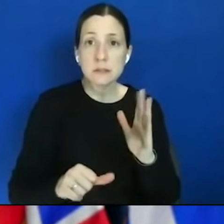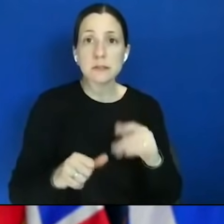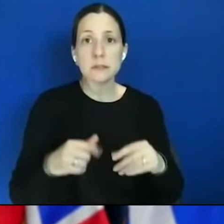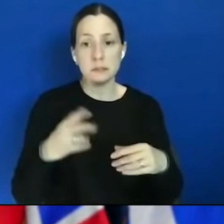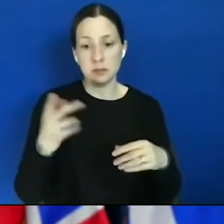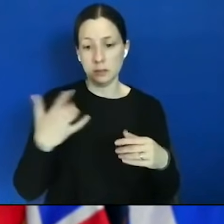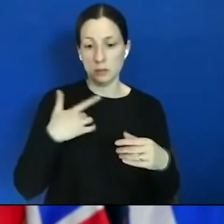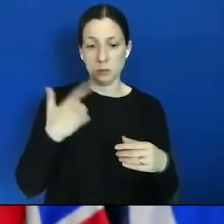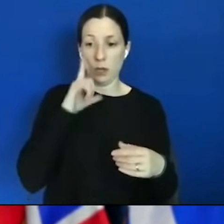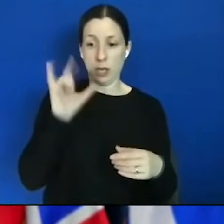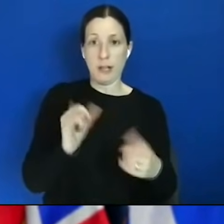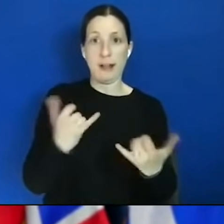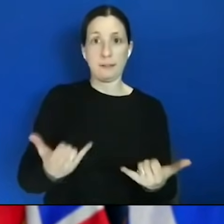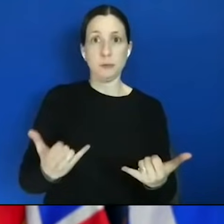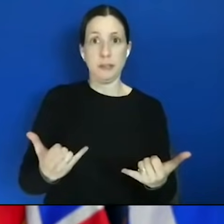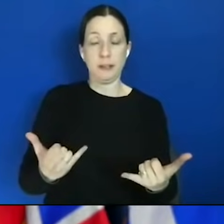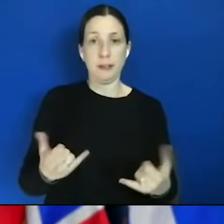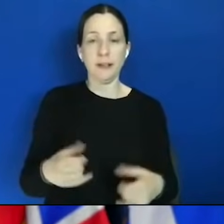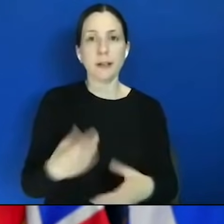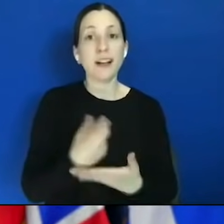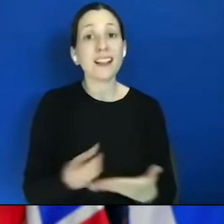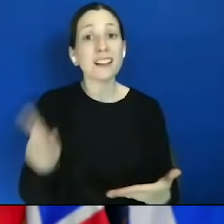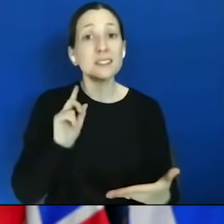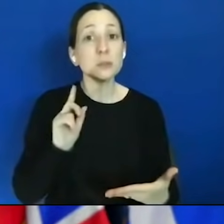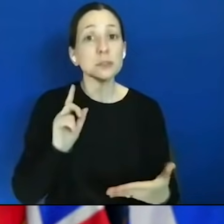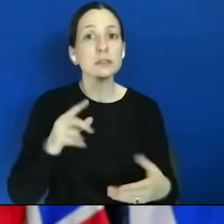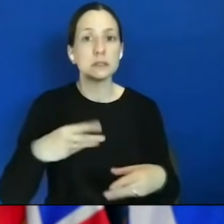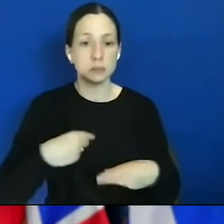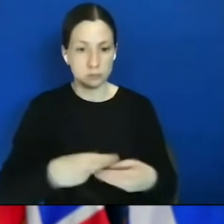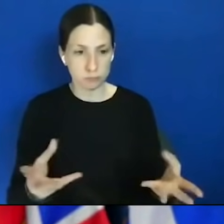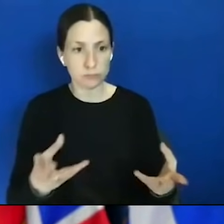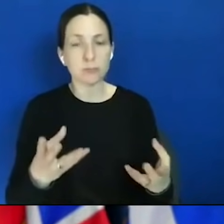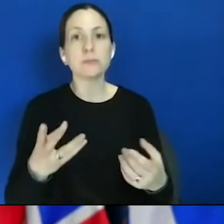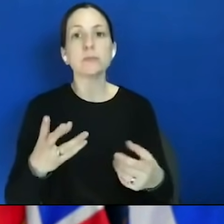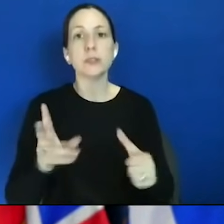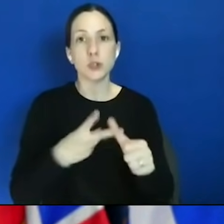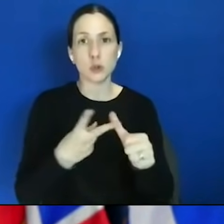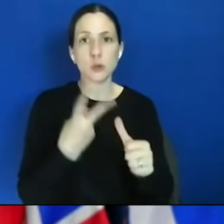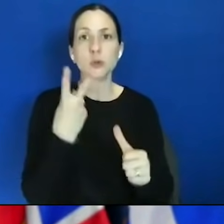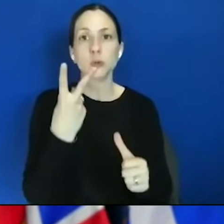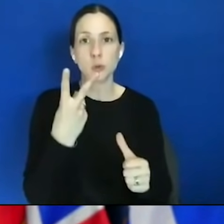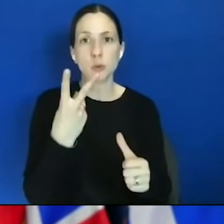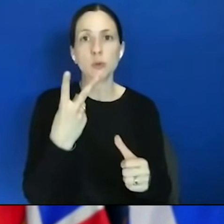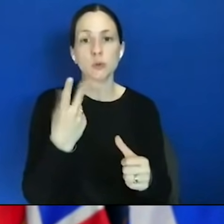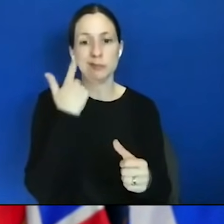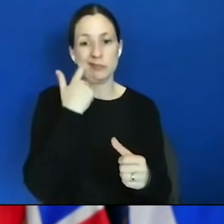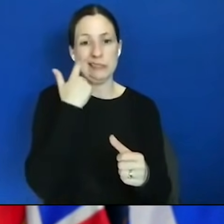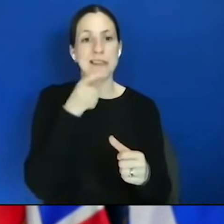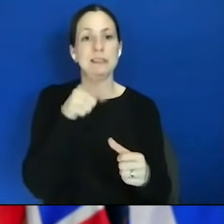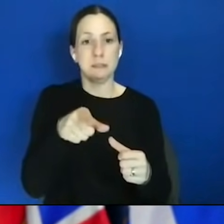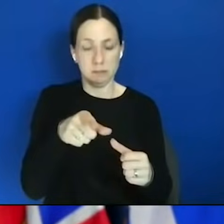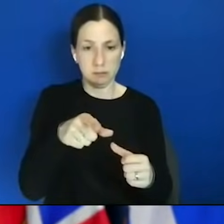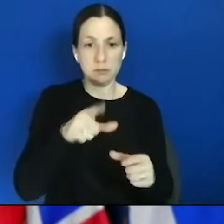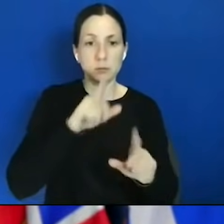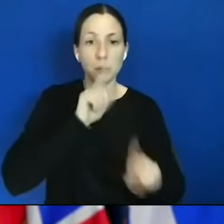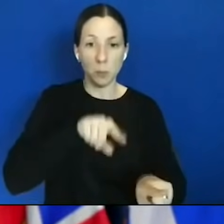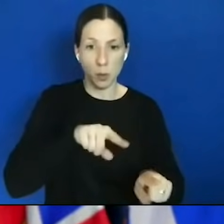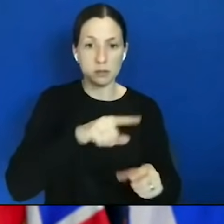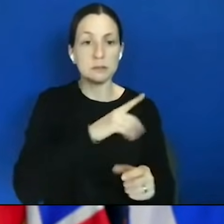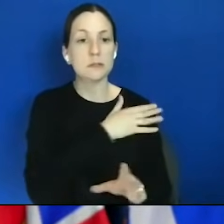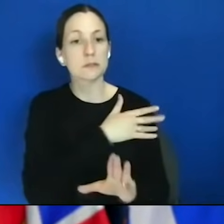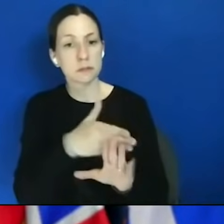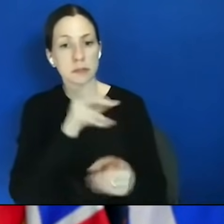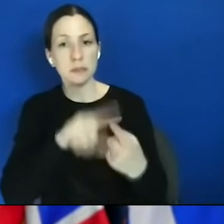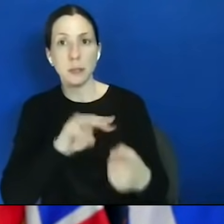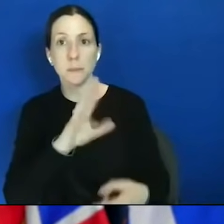are today. Last week we released our 2 most recent surgical renewal commitment reports covering the period up to March